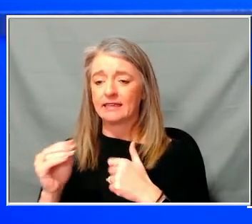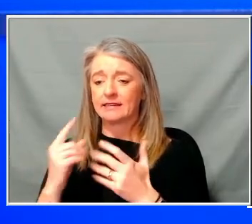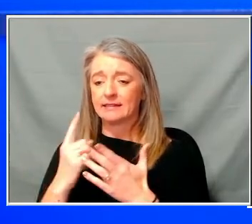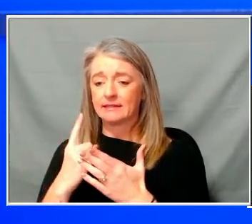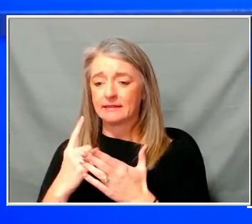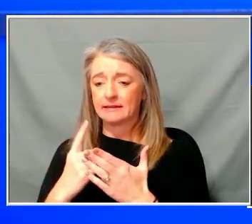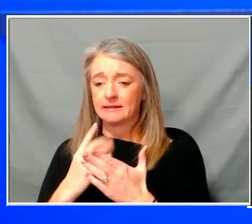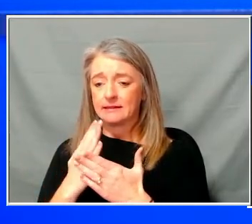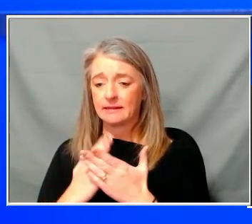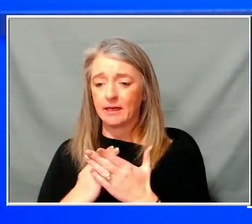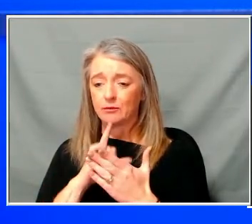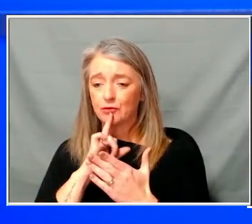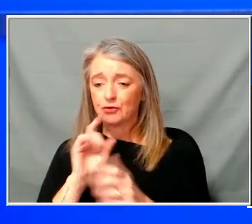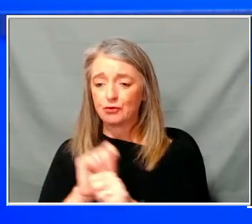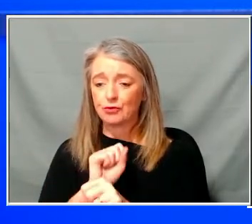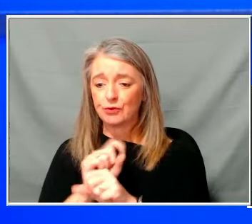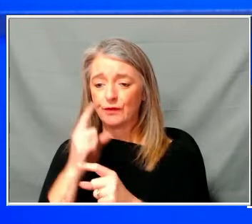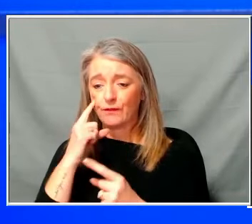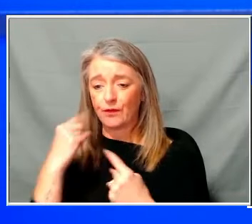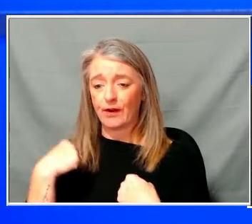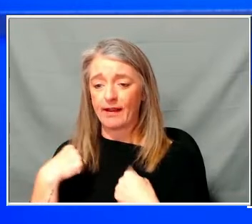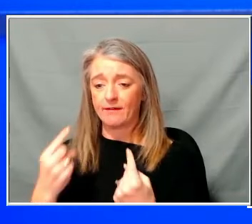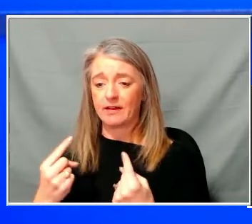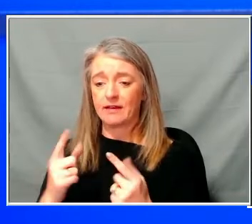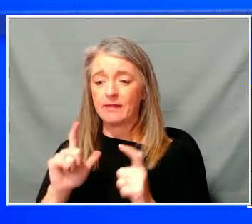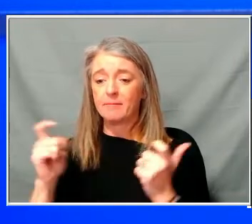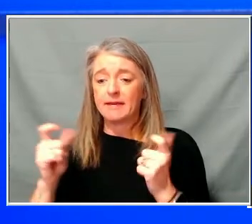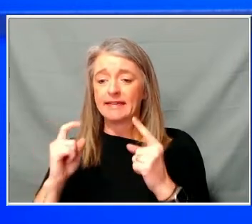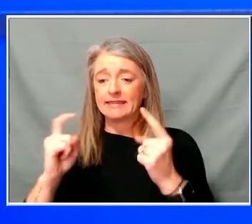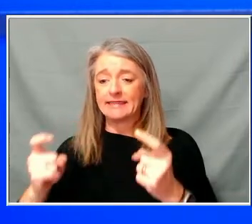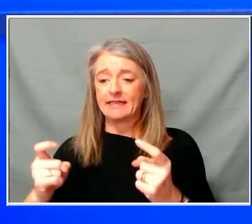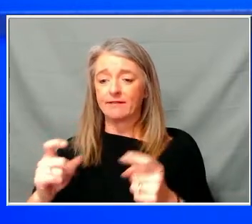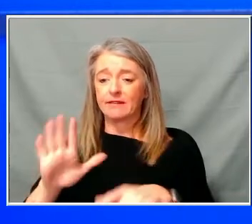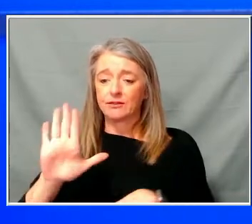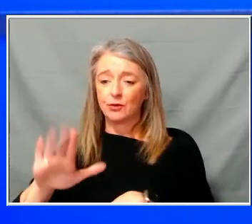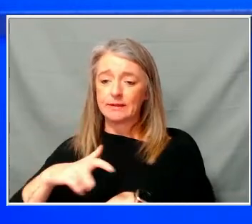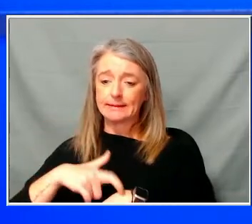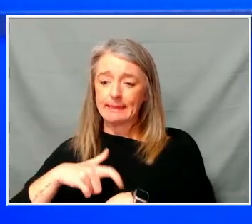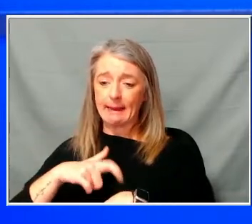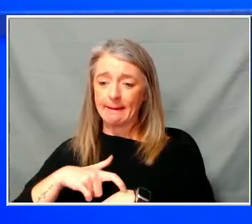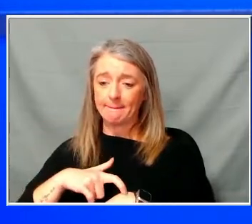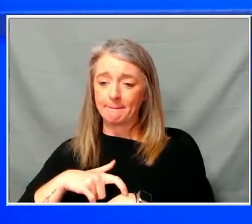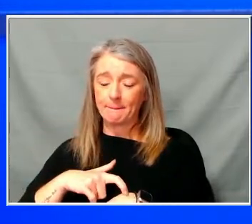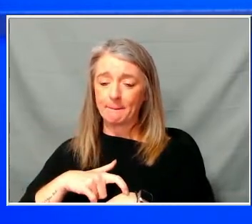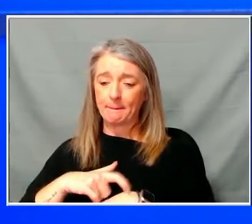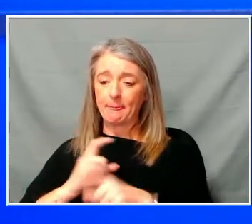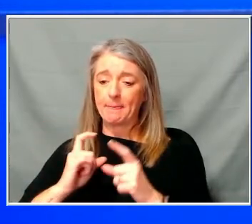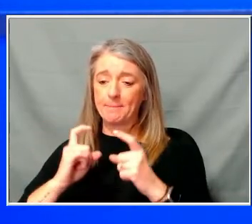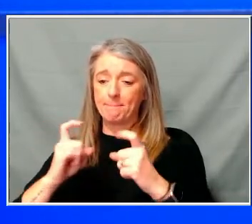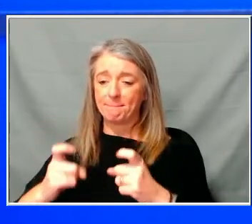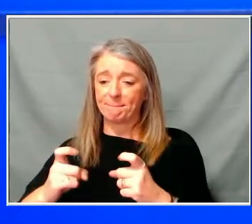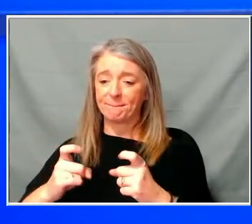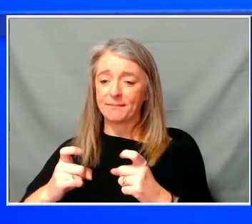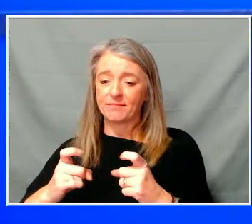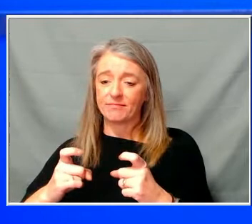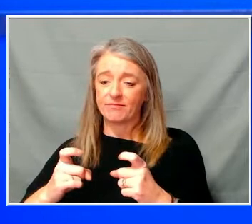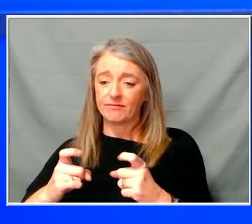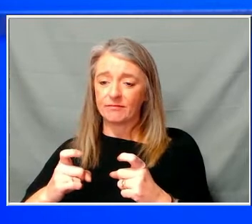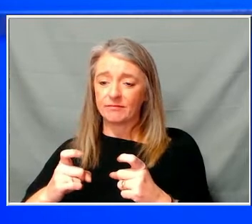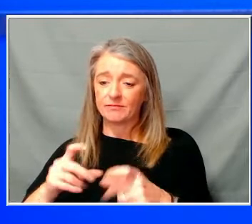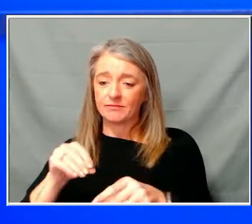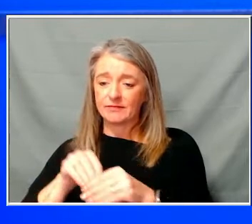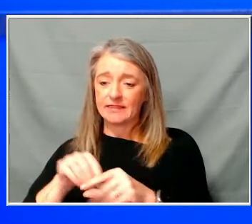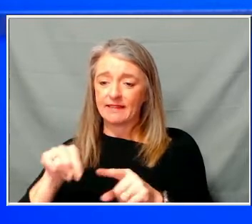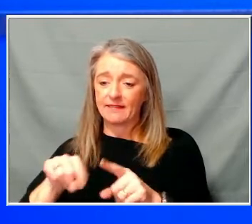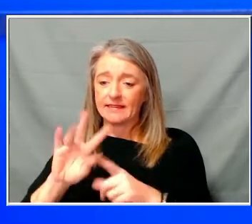true for forever is that the greatest gift you can give is a gift of your time. And the gift that you can give in a setting like